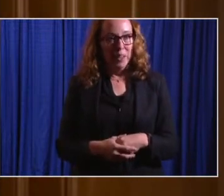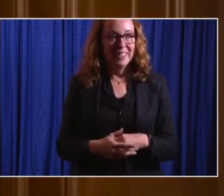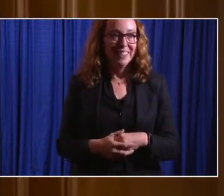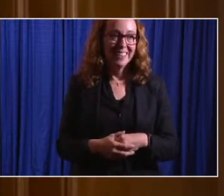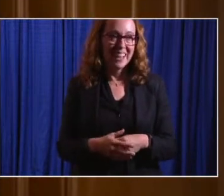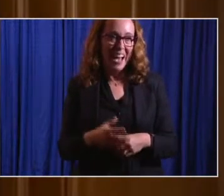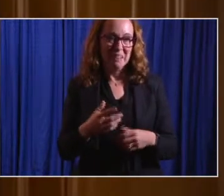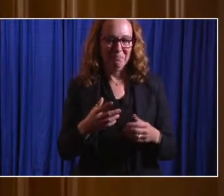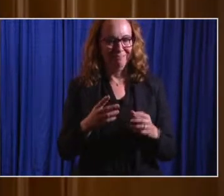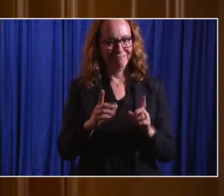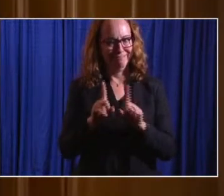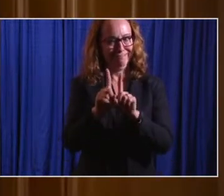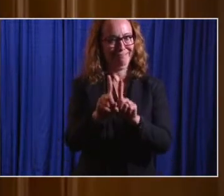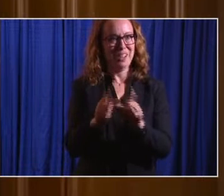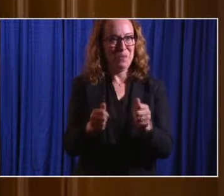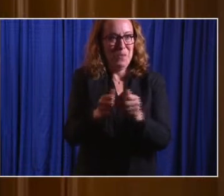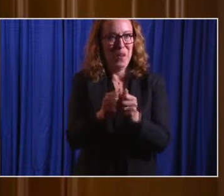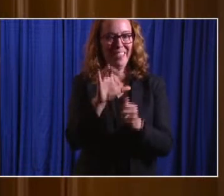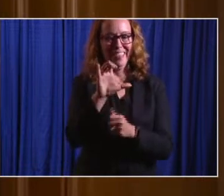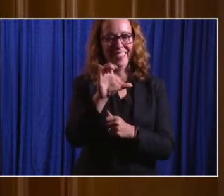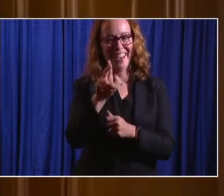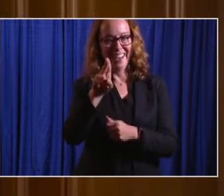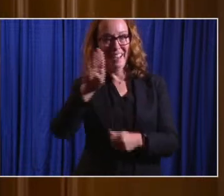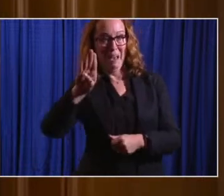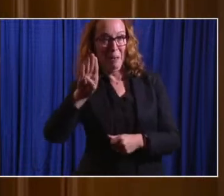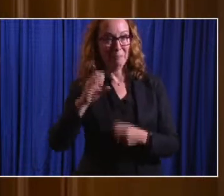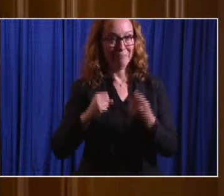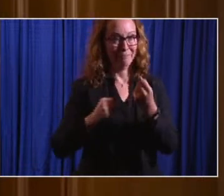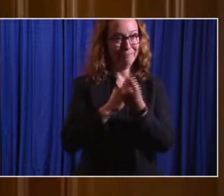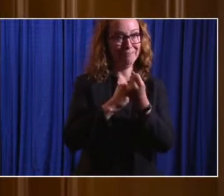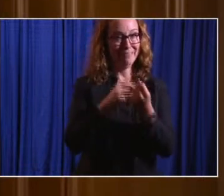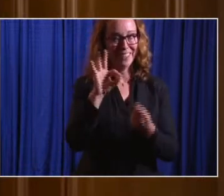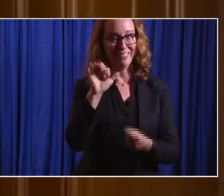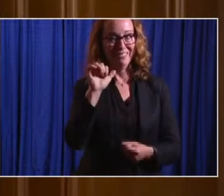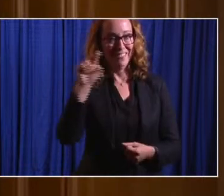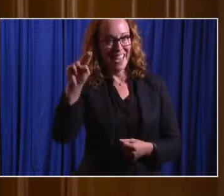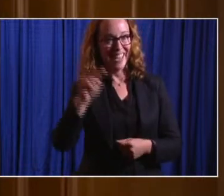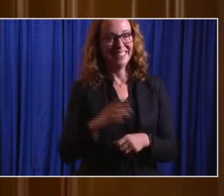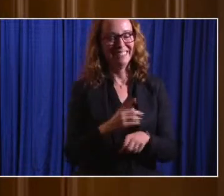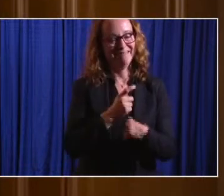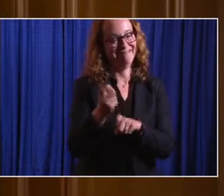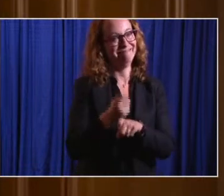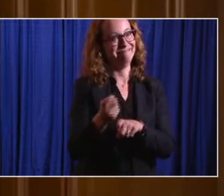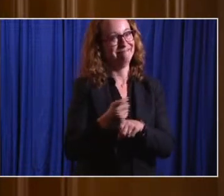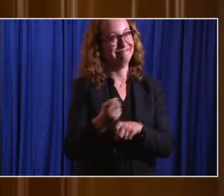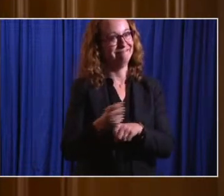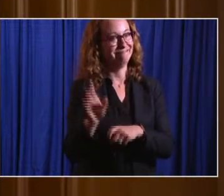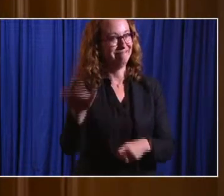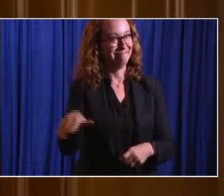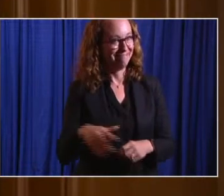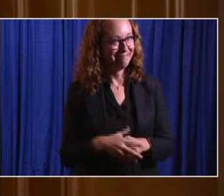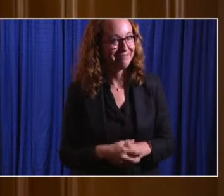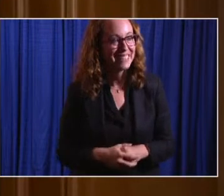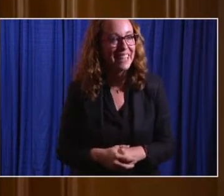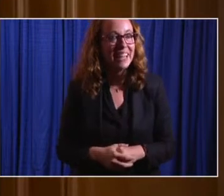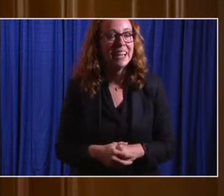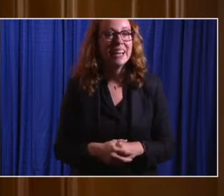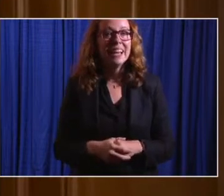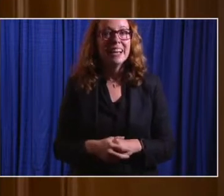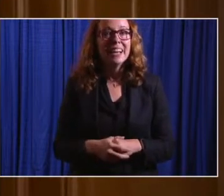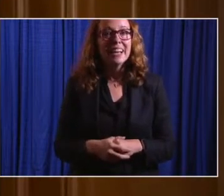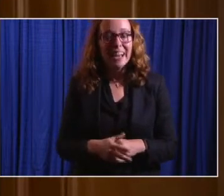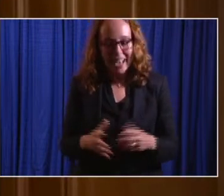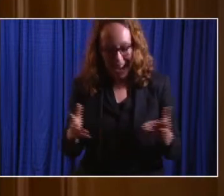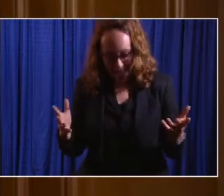right by a Cubs fan. So, at any rate, Scott, I told the minor